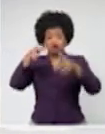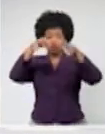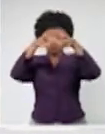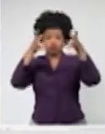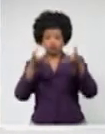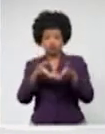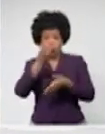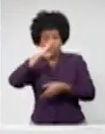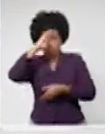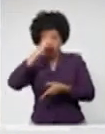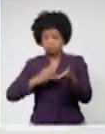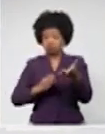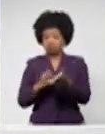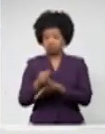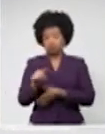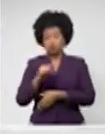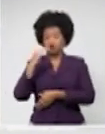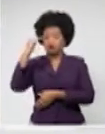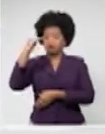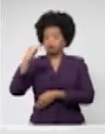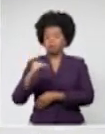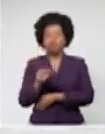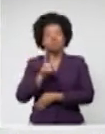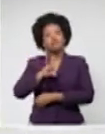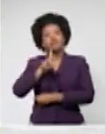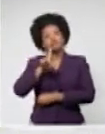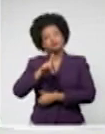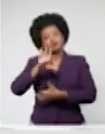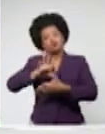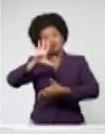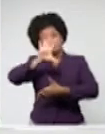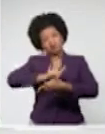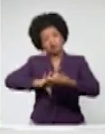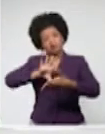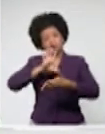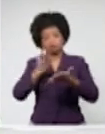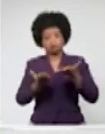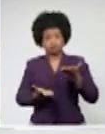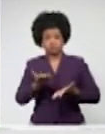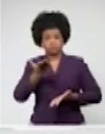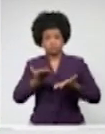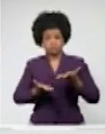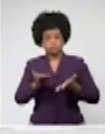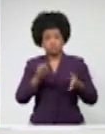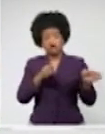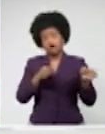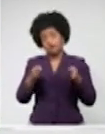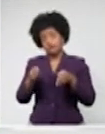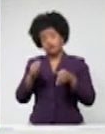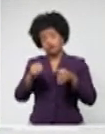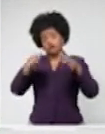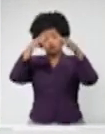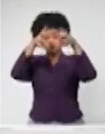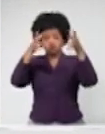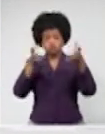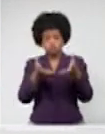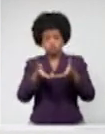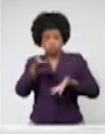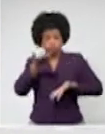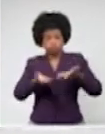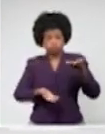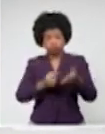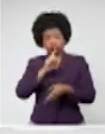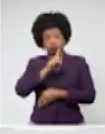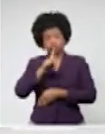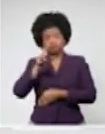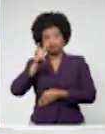of 3.72% and the global rate of 3.78%, places Cuba in the 21st position in the Americas